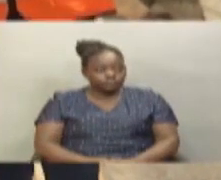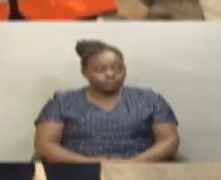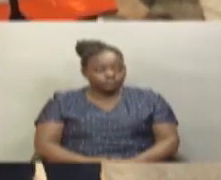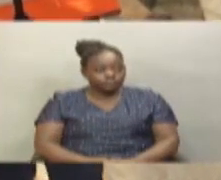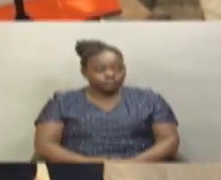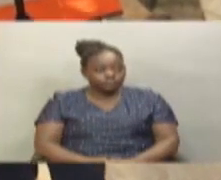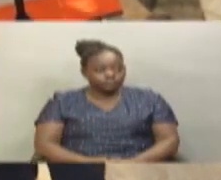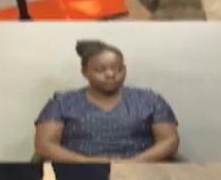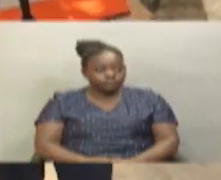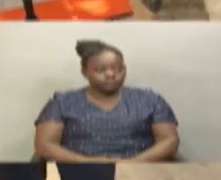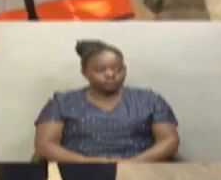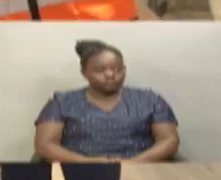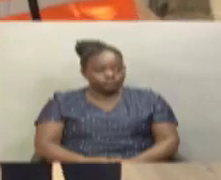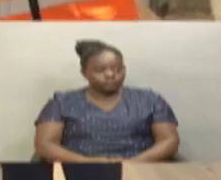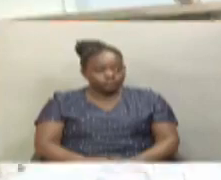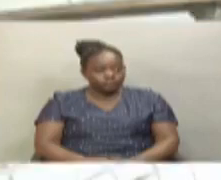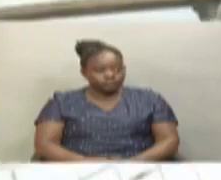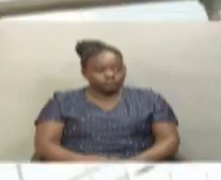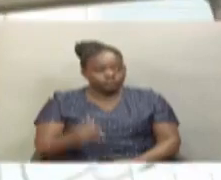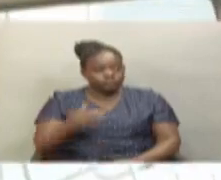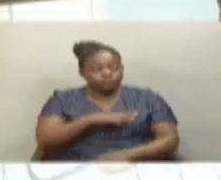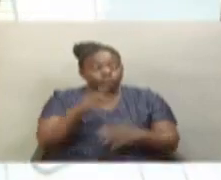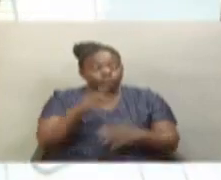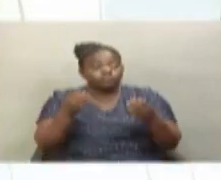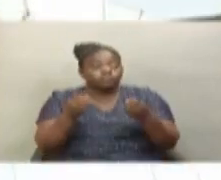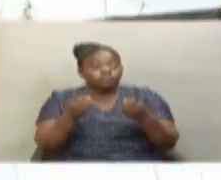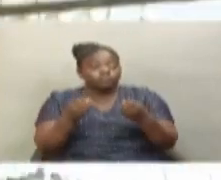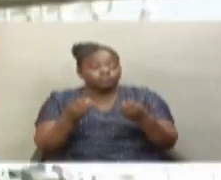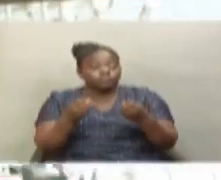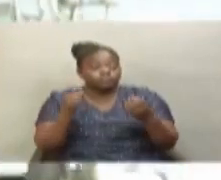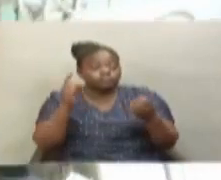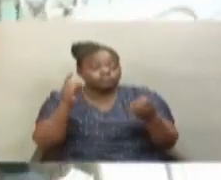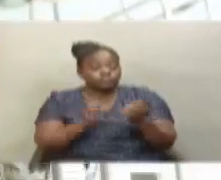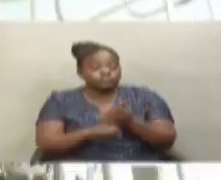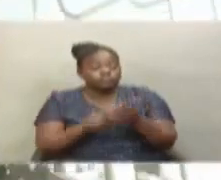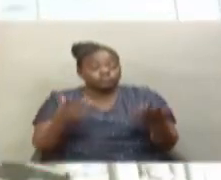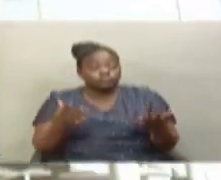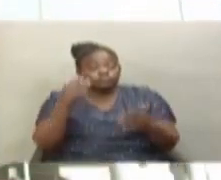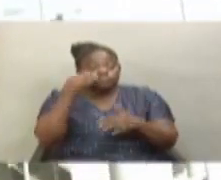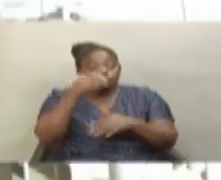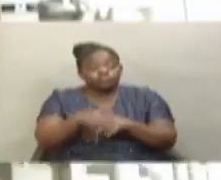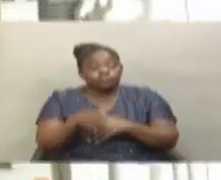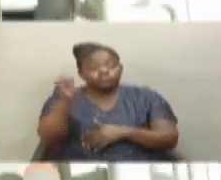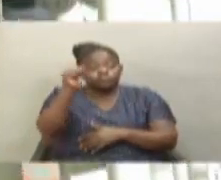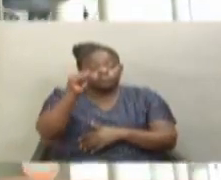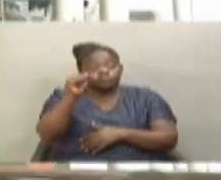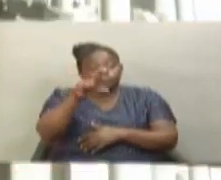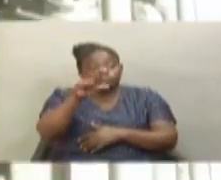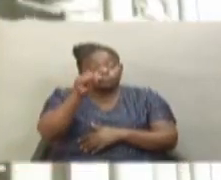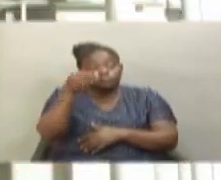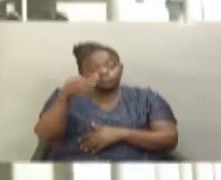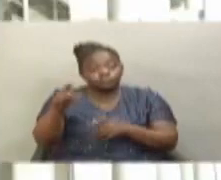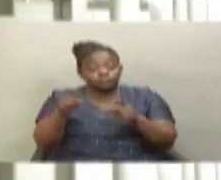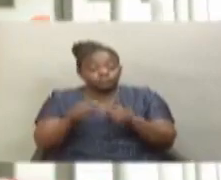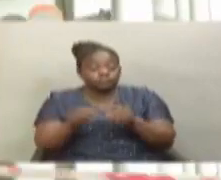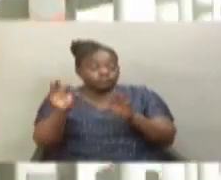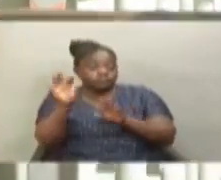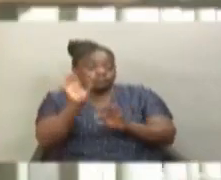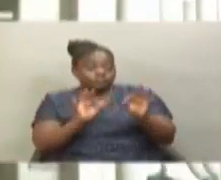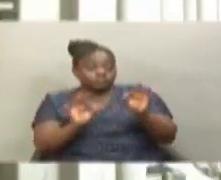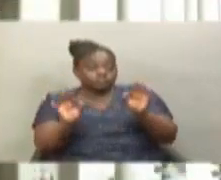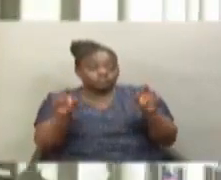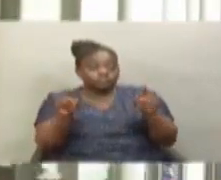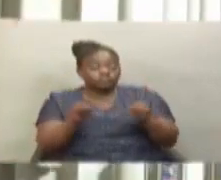Then we have the buses going there. You don't get this off the shelf. And to design it, and they are custom